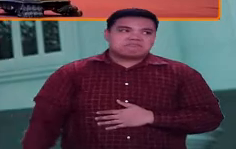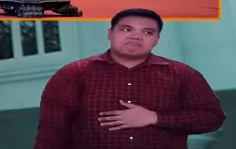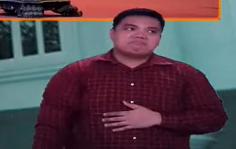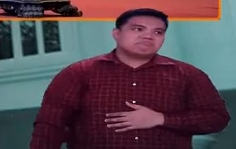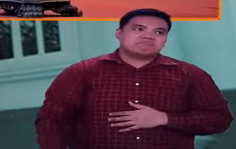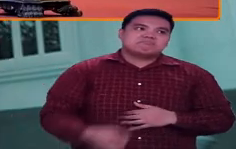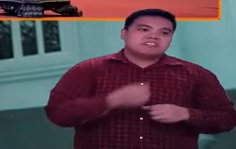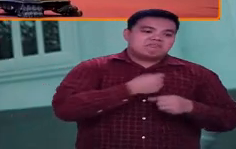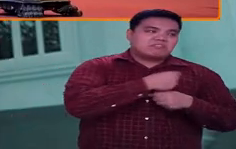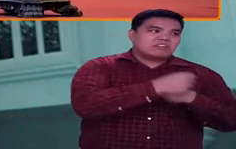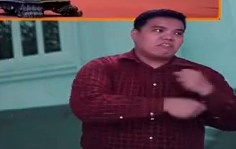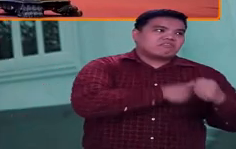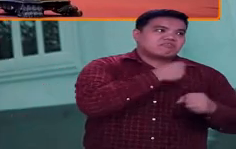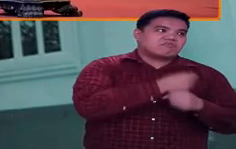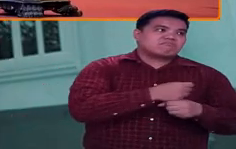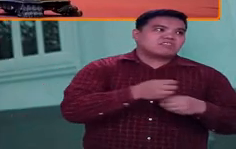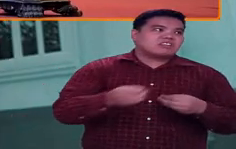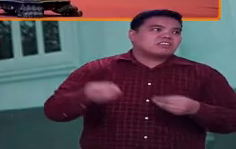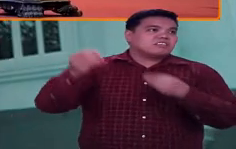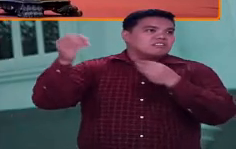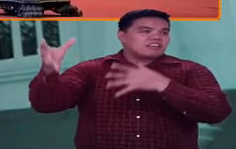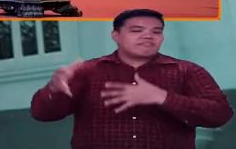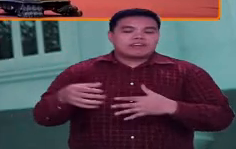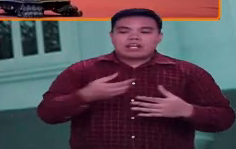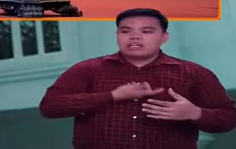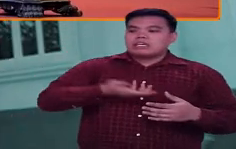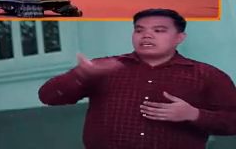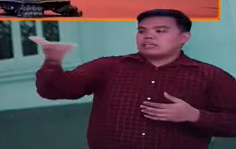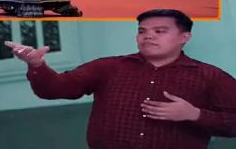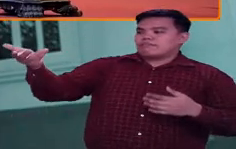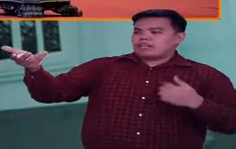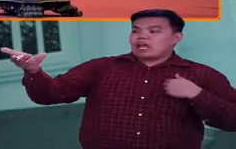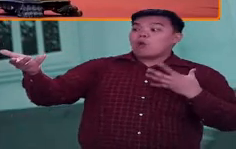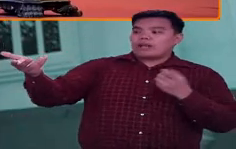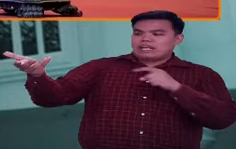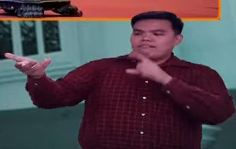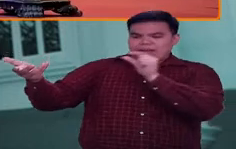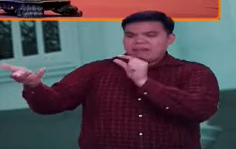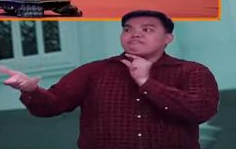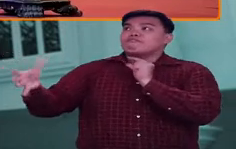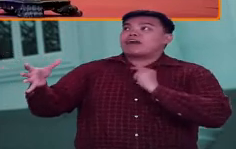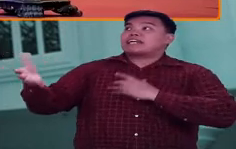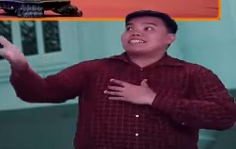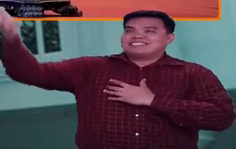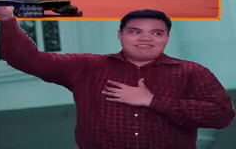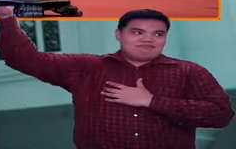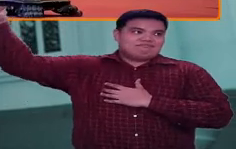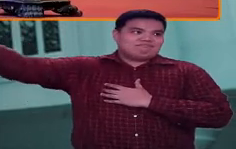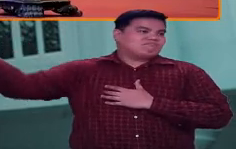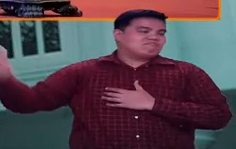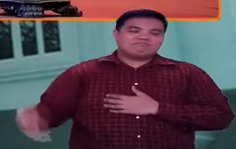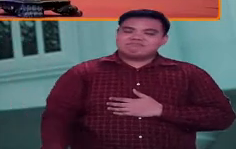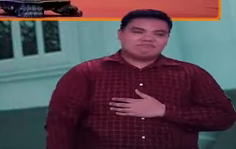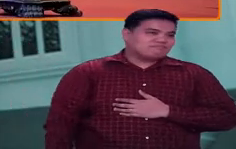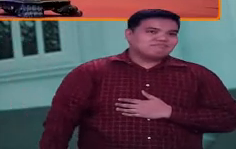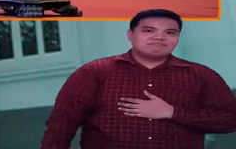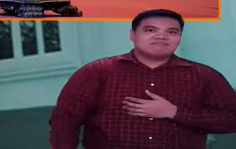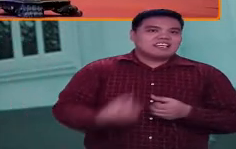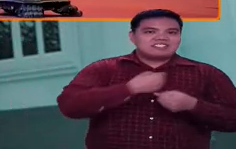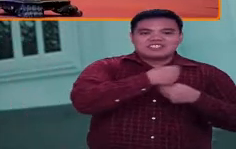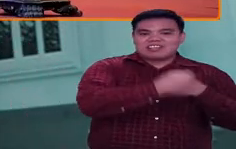Sacrificial giving. Giving up something that you might want and you give it to missions.